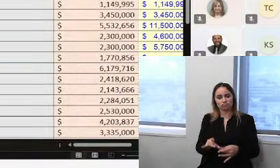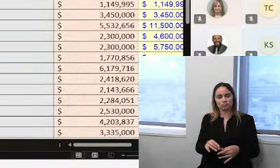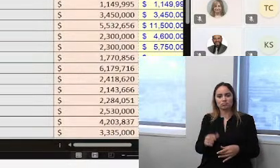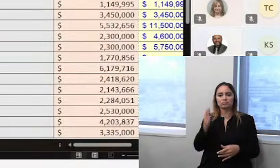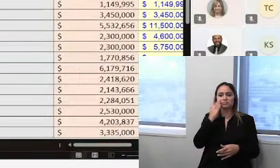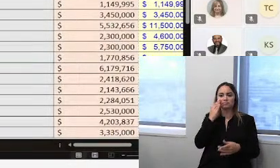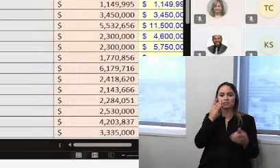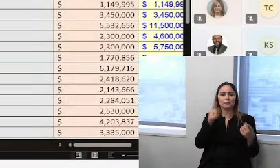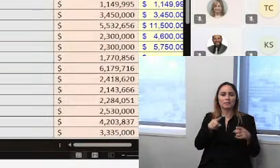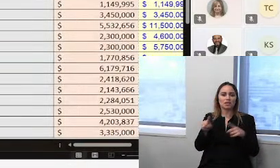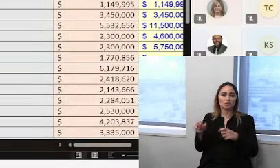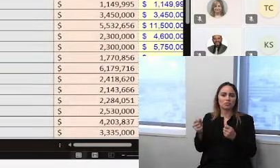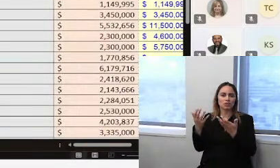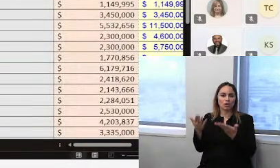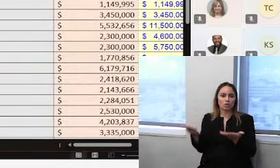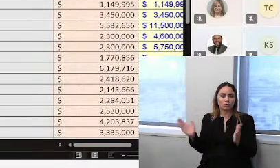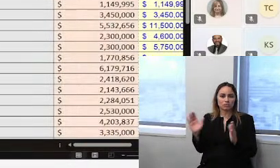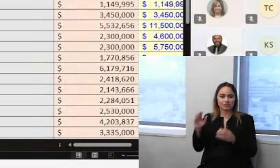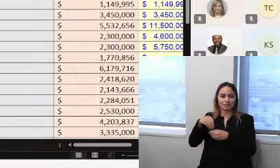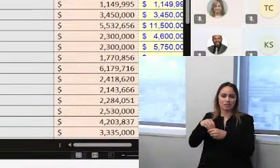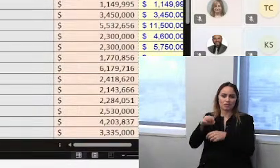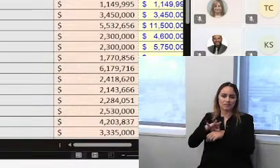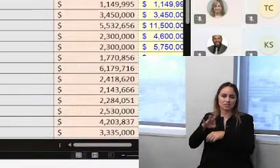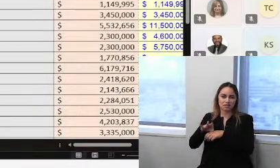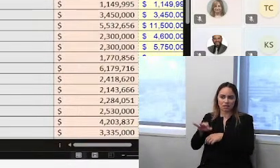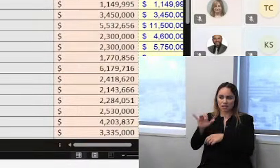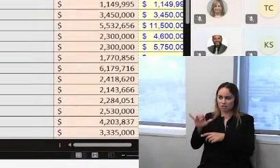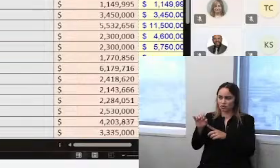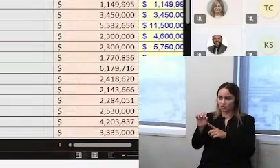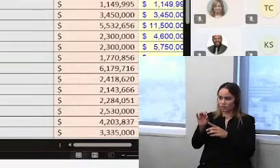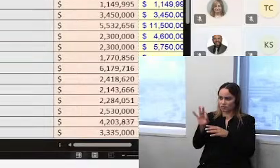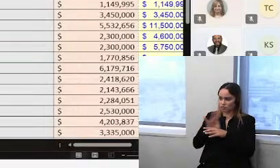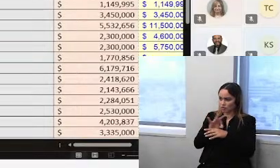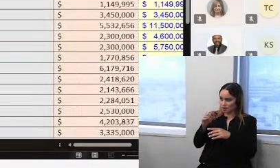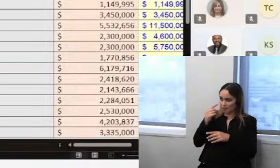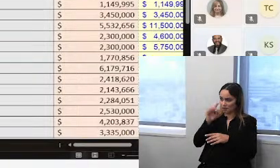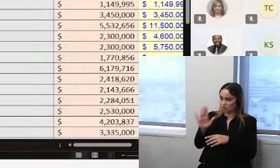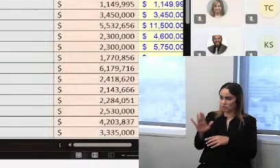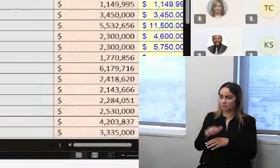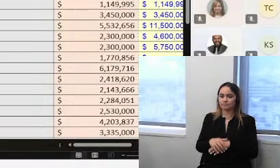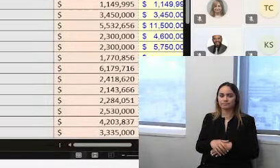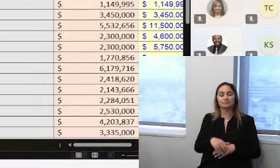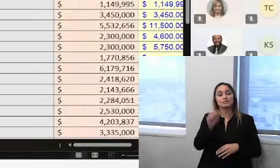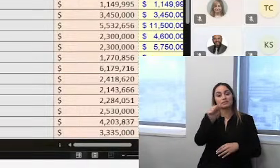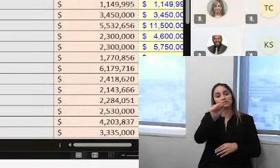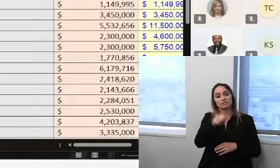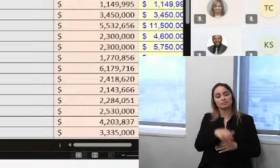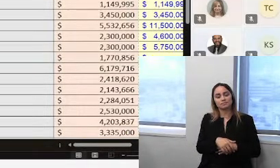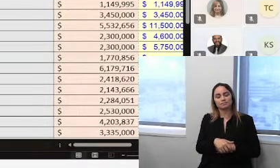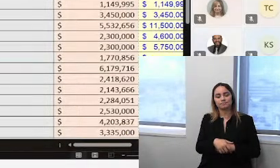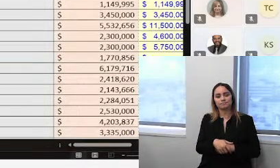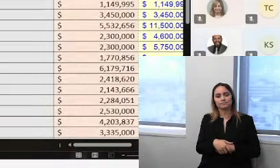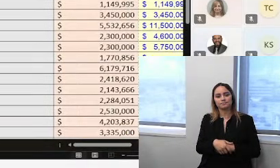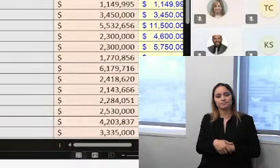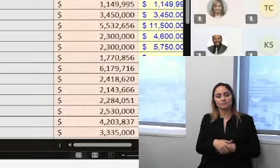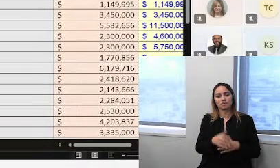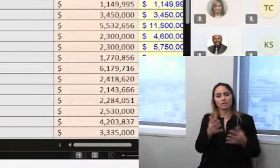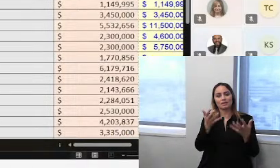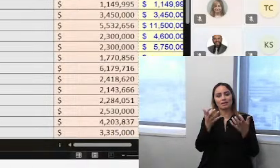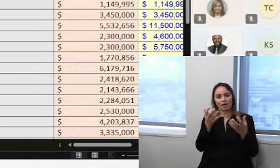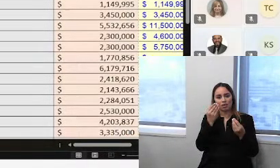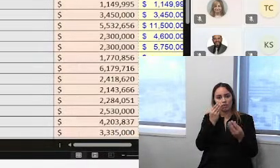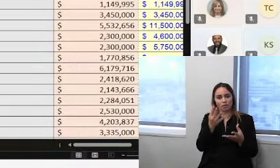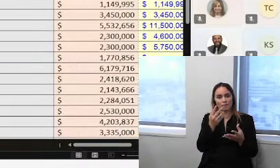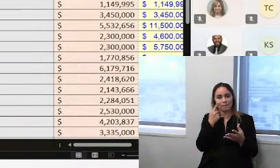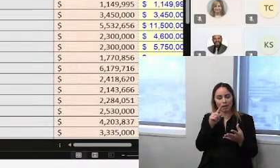middle of a hearing here. Does that work for you, sir? Yes. Ma'am, does that work for you? Yes, I would like to state for the record, exhibits 141